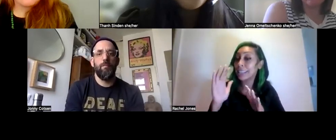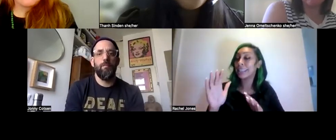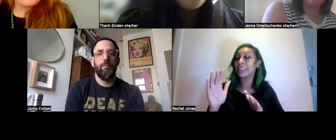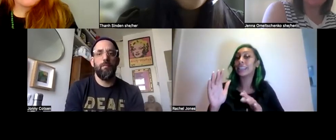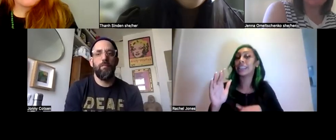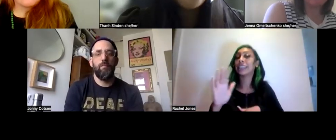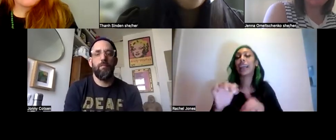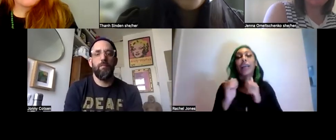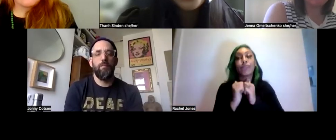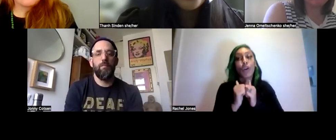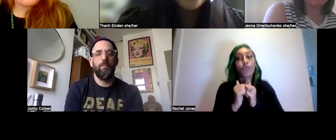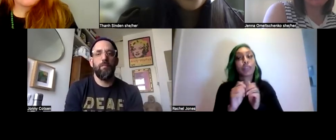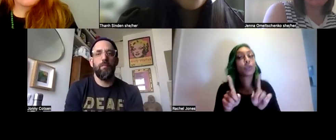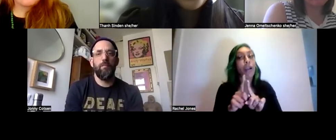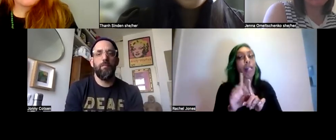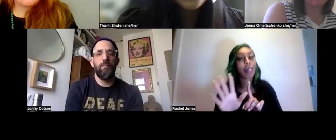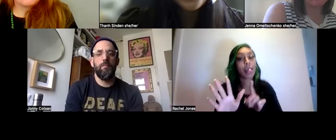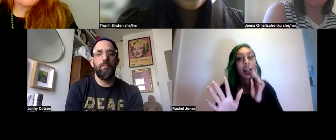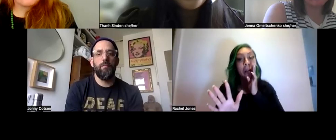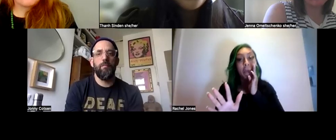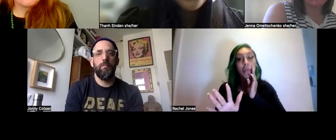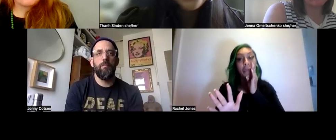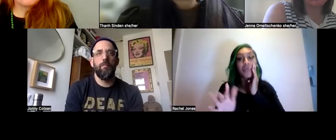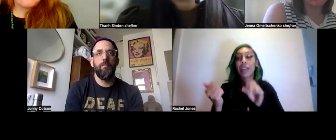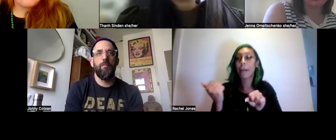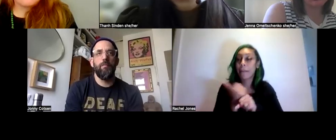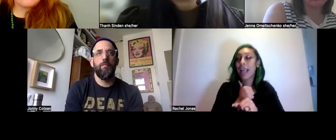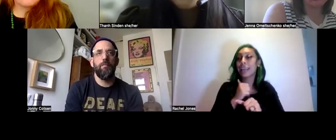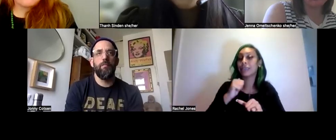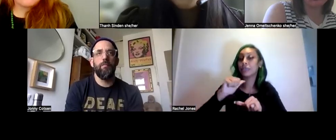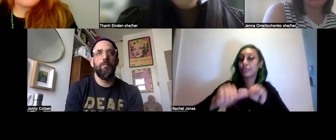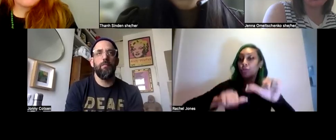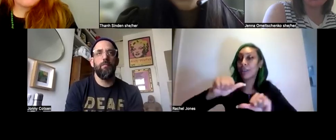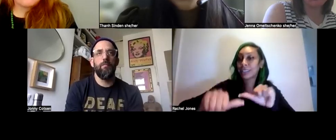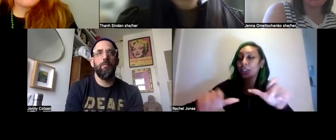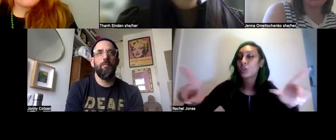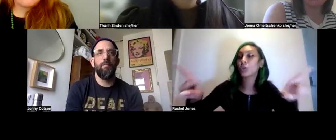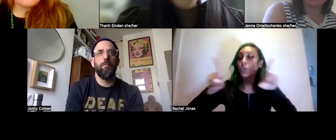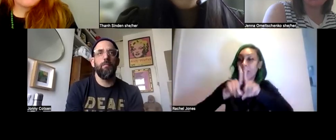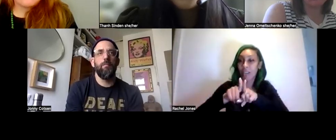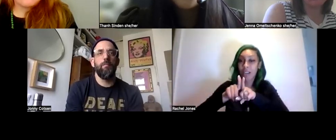very appropriate as well, because it's about making progress together.